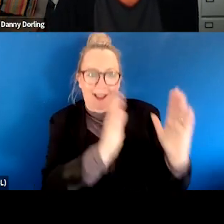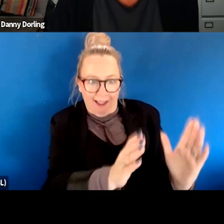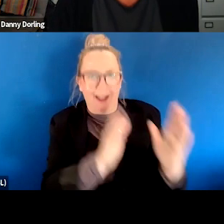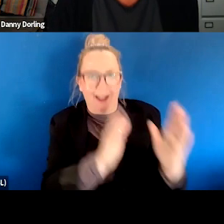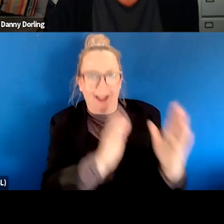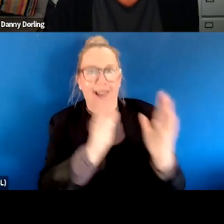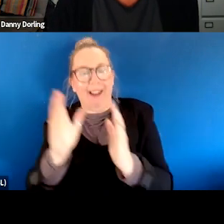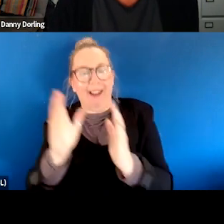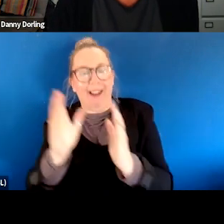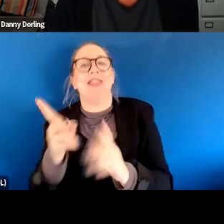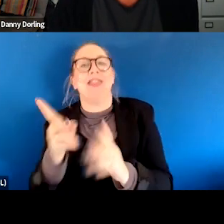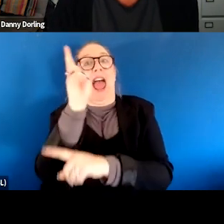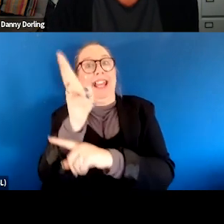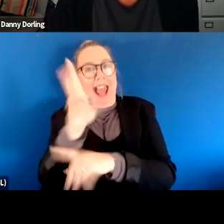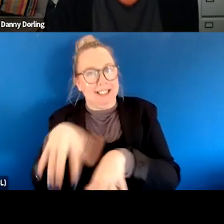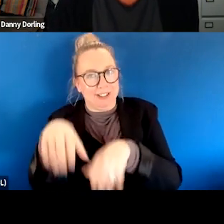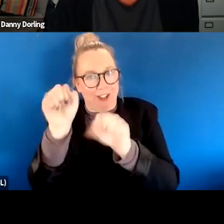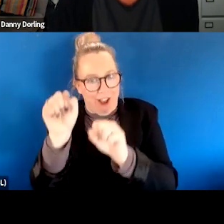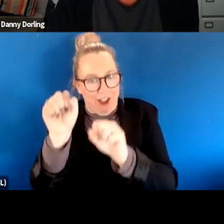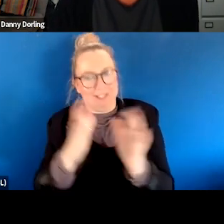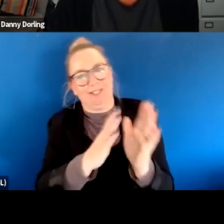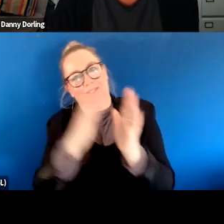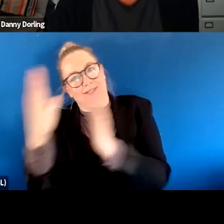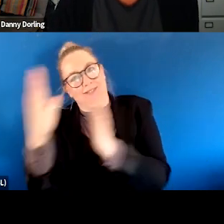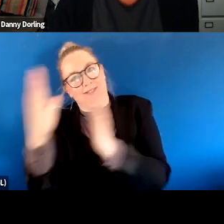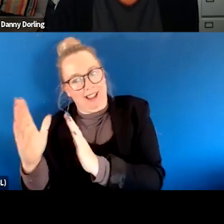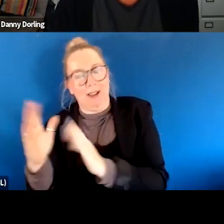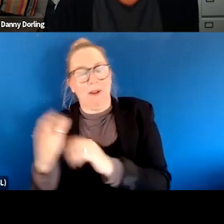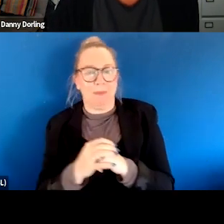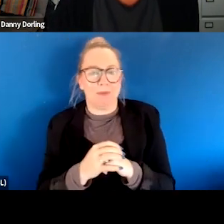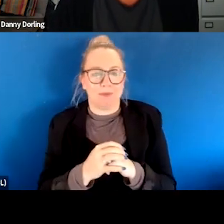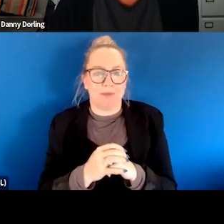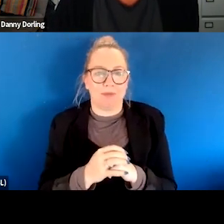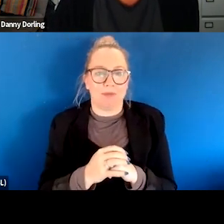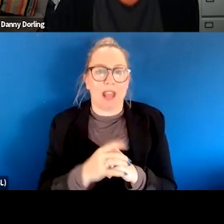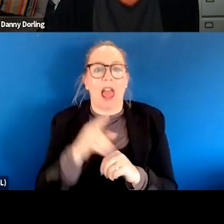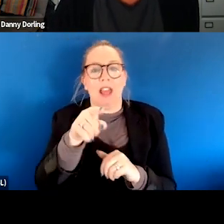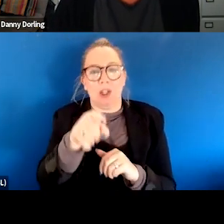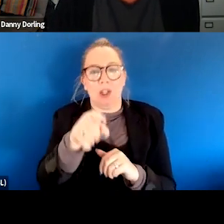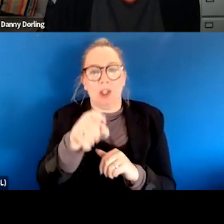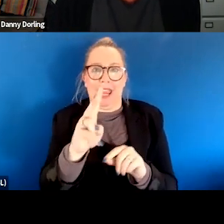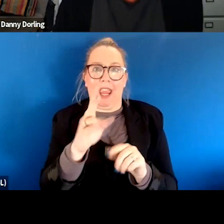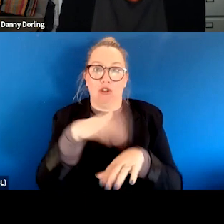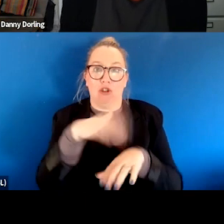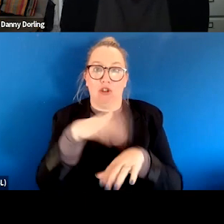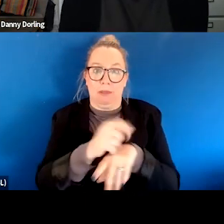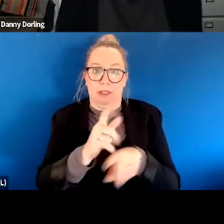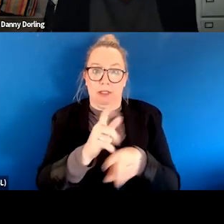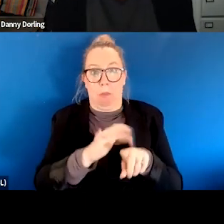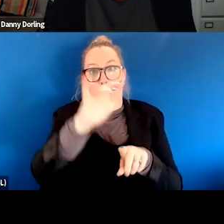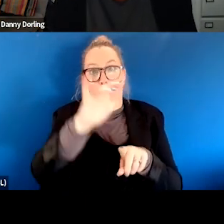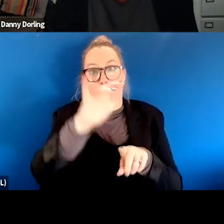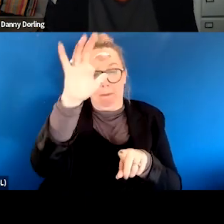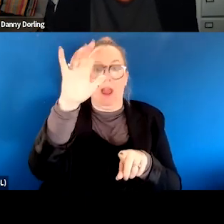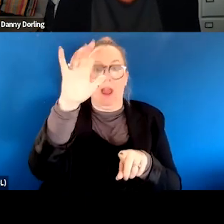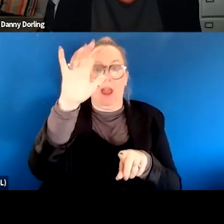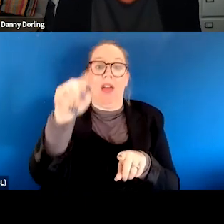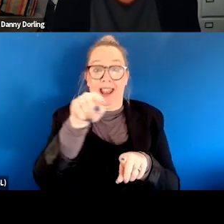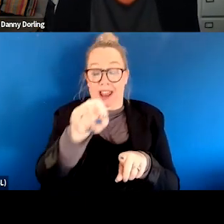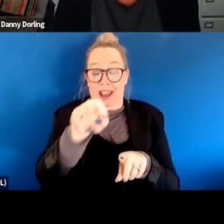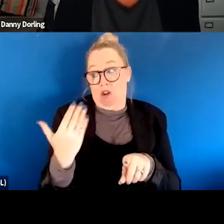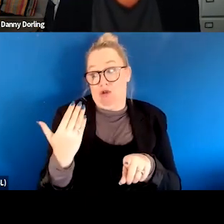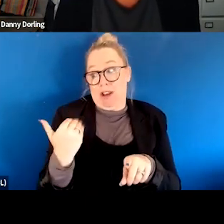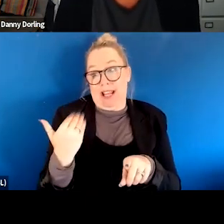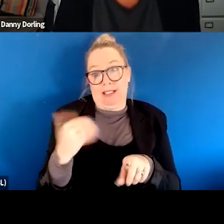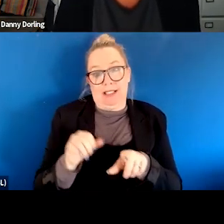again. Then there's another wave for Christmas, and then we have the latest wave. And this is only a few weeks ago. I'll zoom